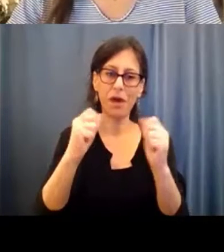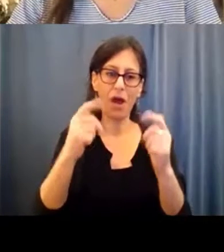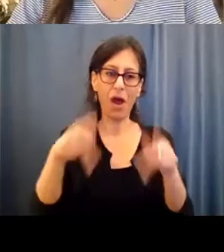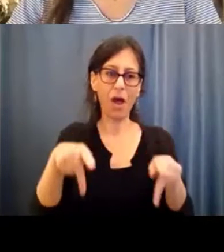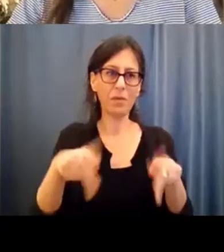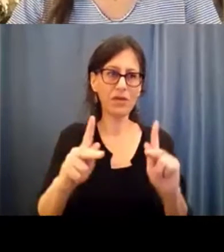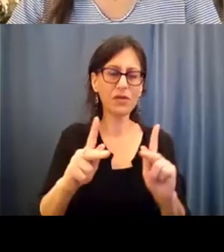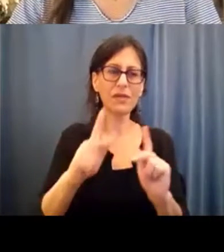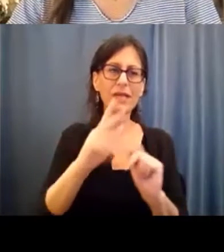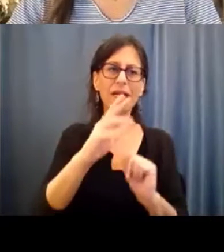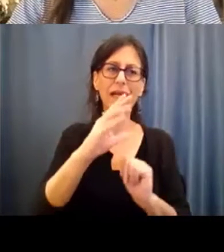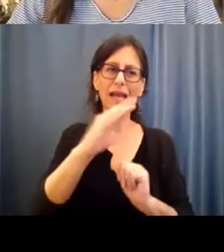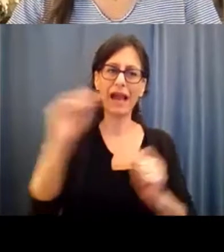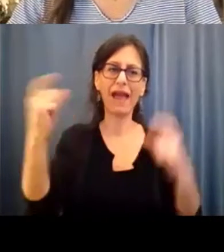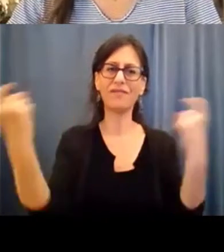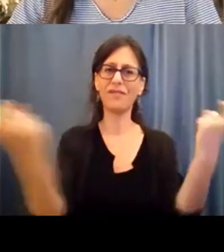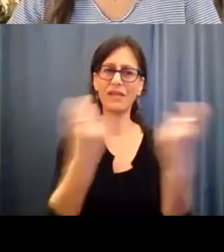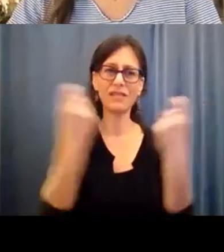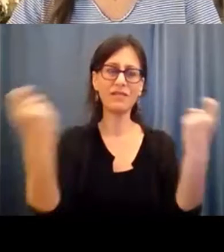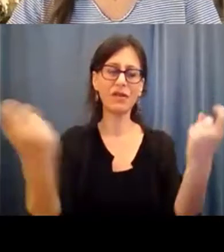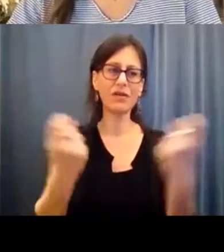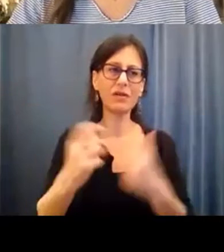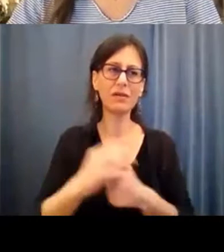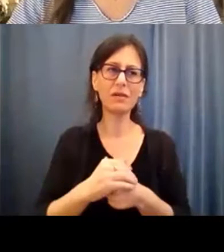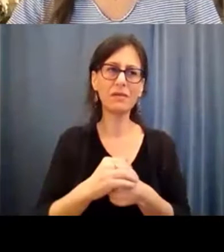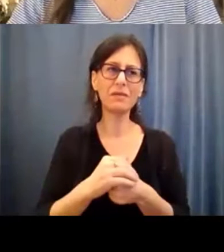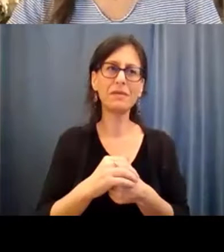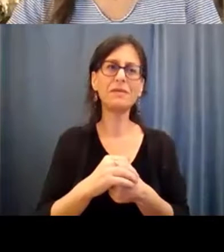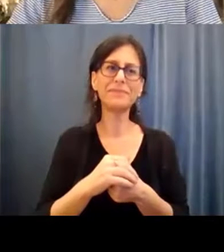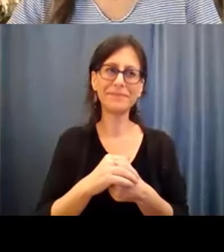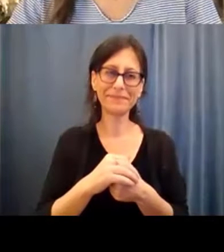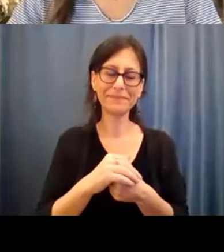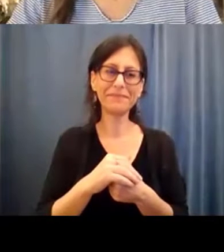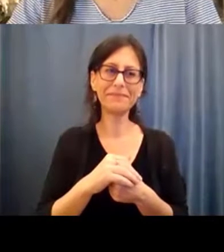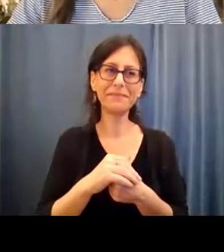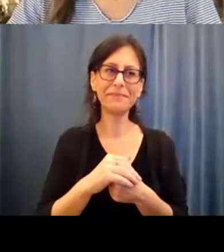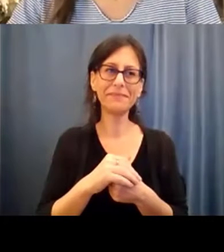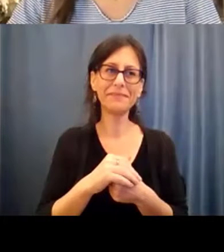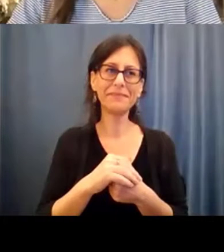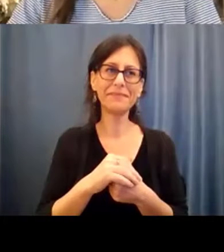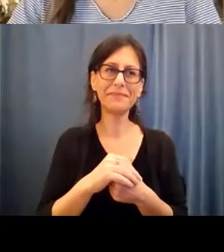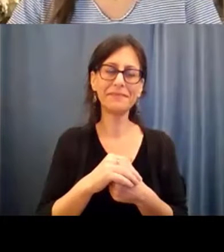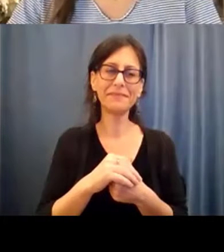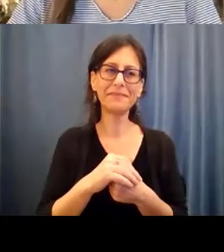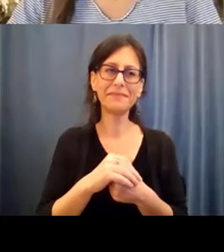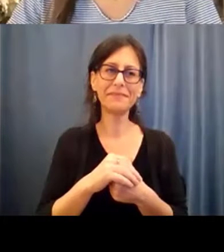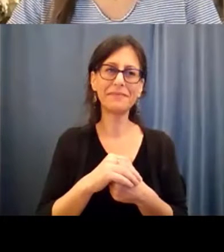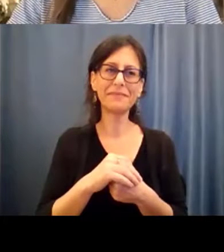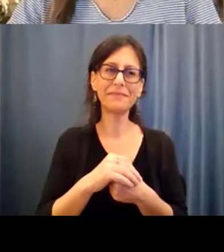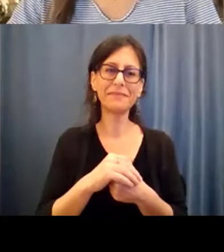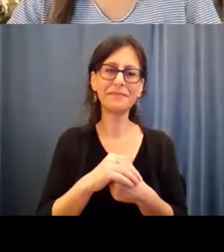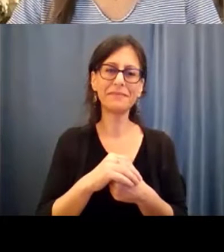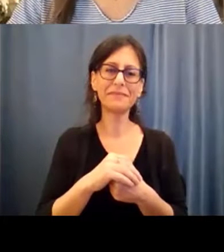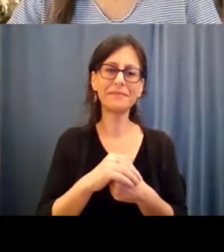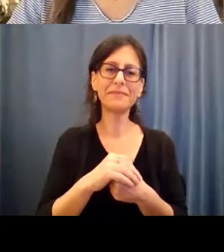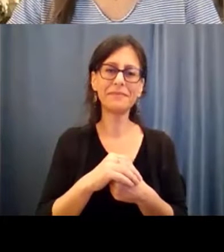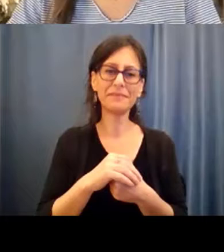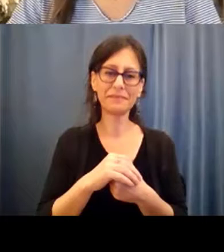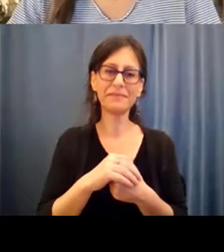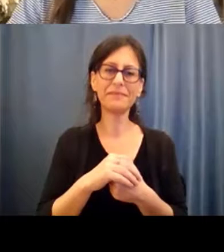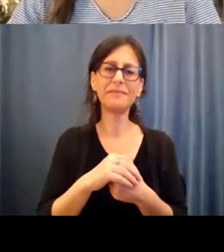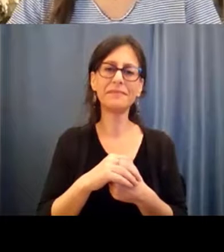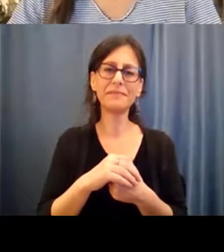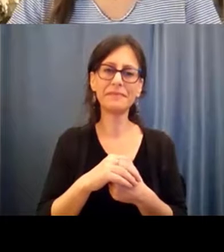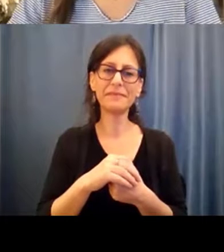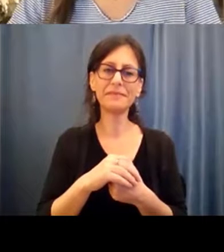come. It is like a way to